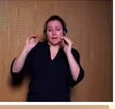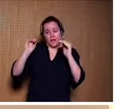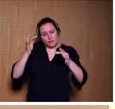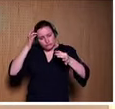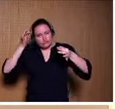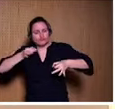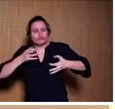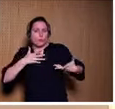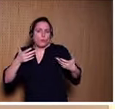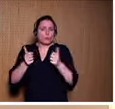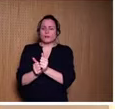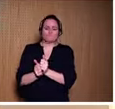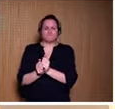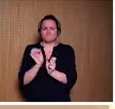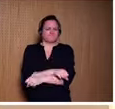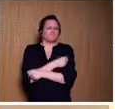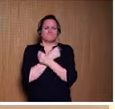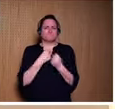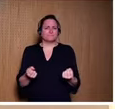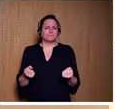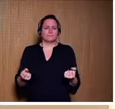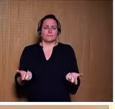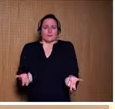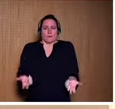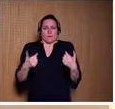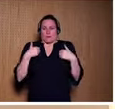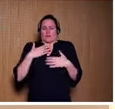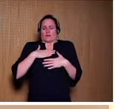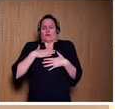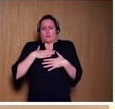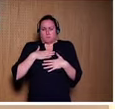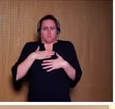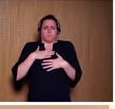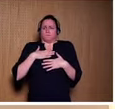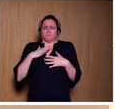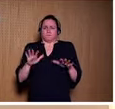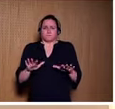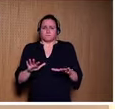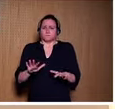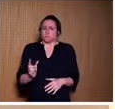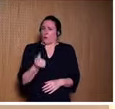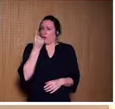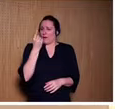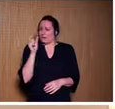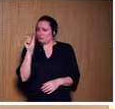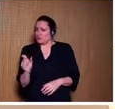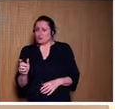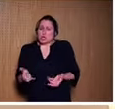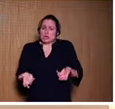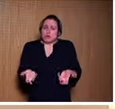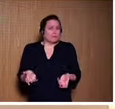real. And as I said, this doesn't just affect one group, this affects every single human being on the